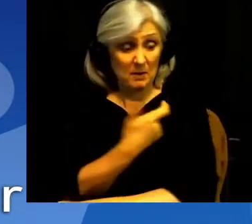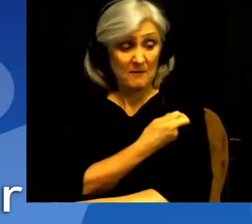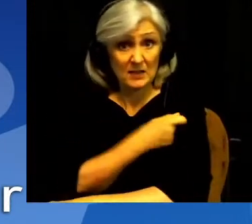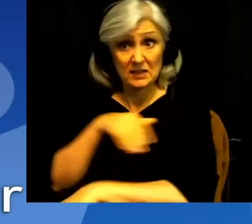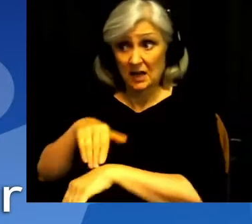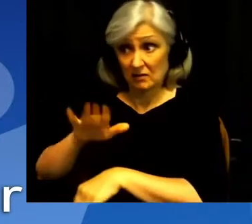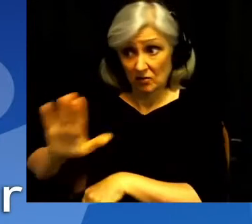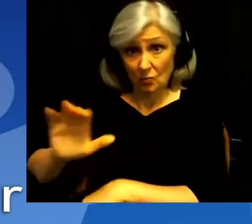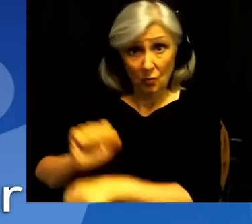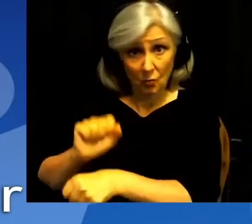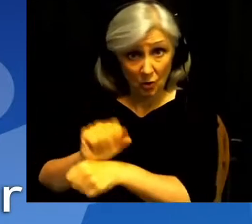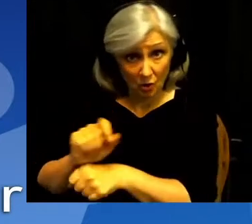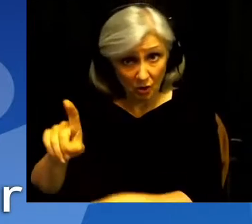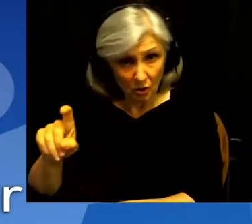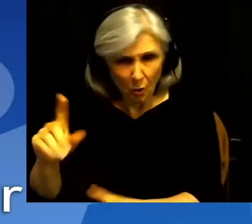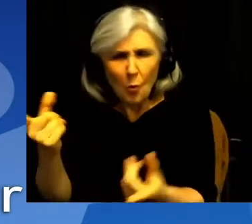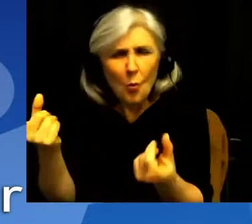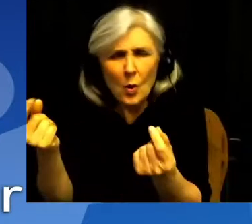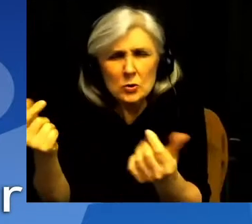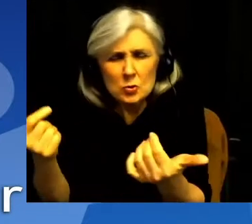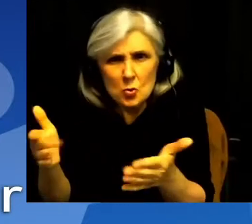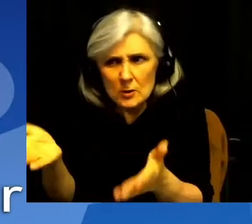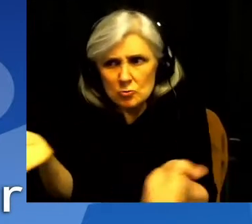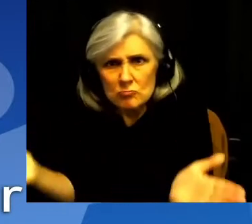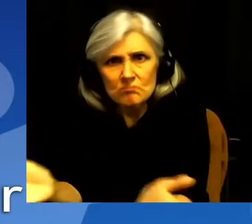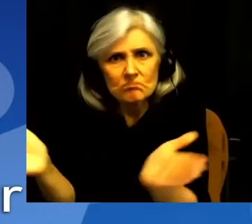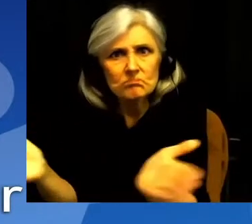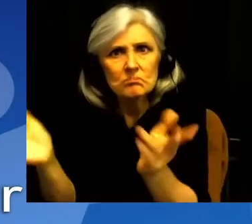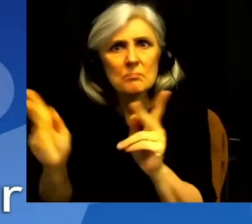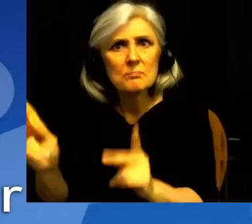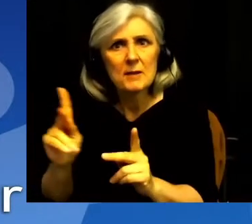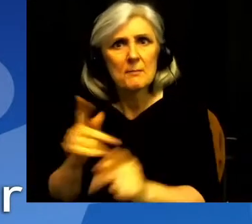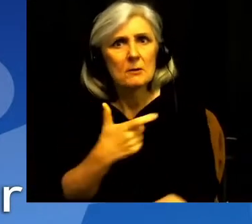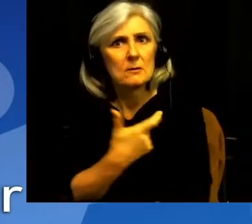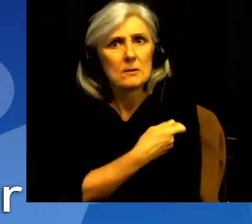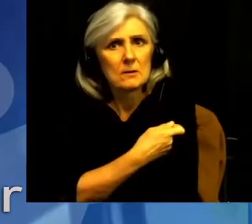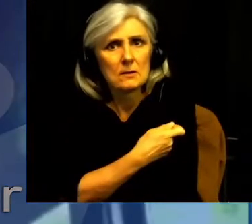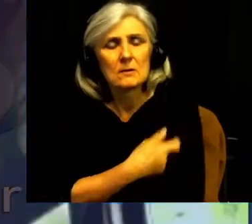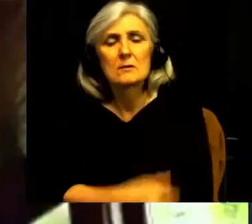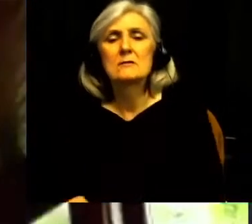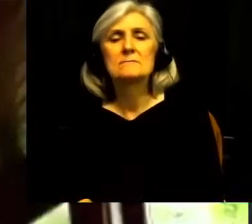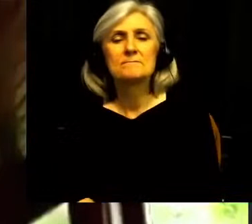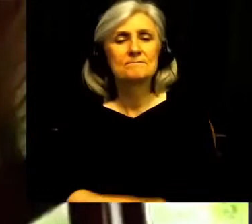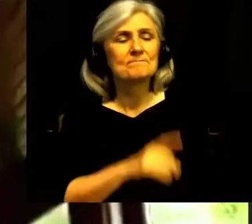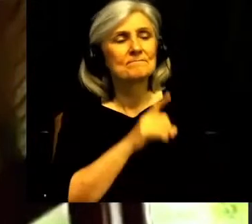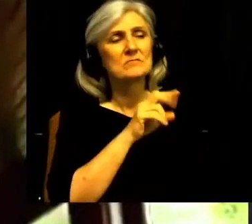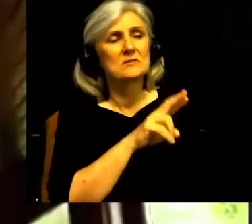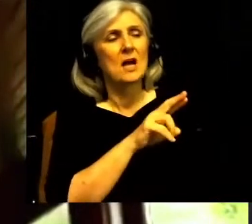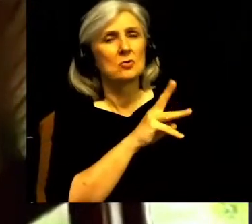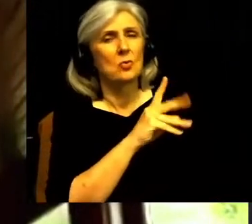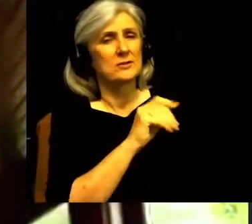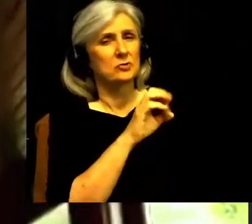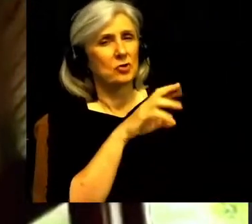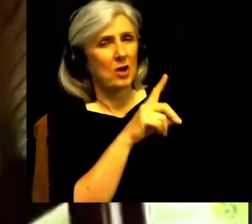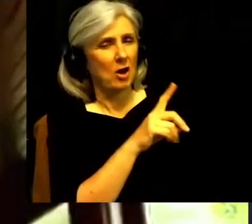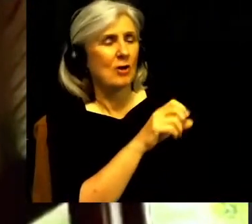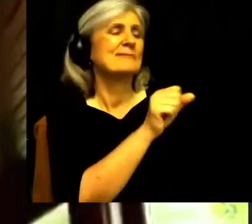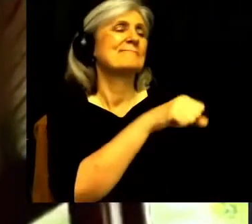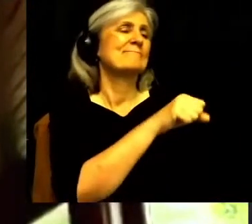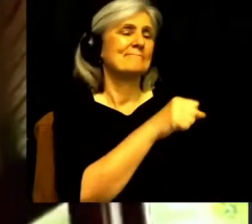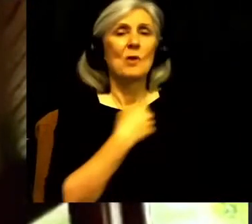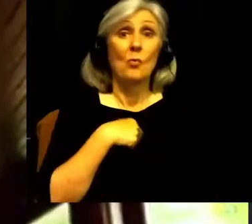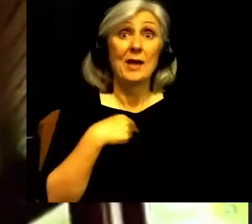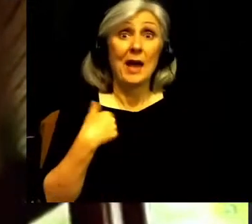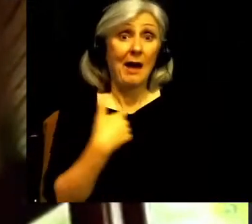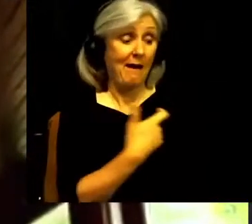Sure. As I think, Julie Williams-Dyke, who's not with us, can talk in greater detail about what our vaccine task force is up to,